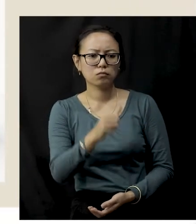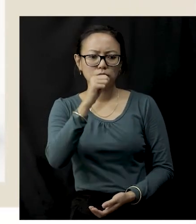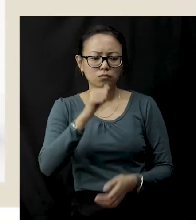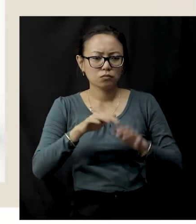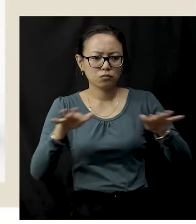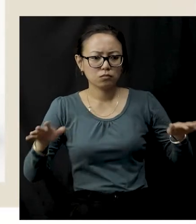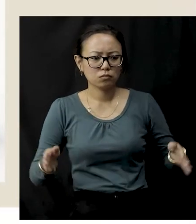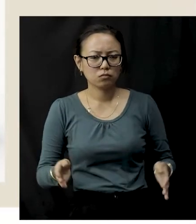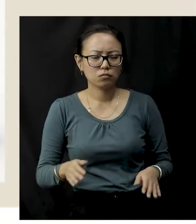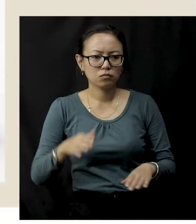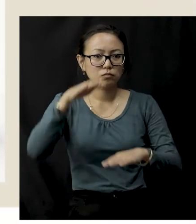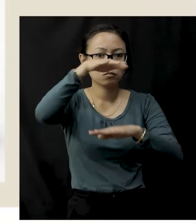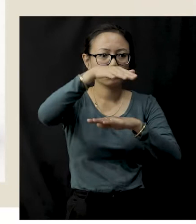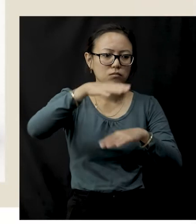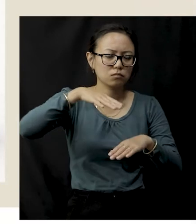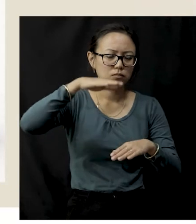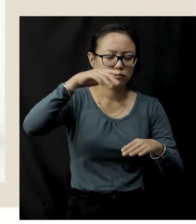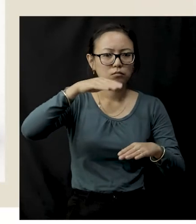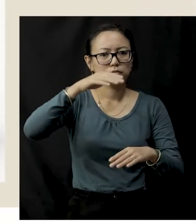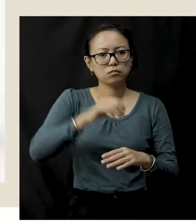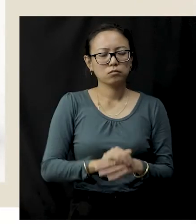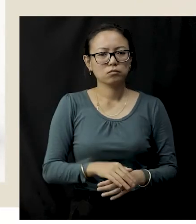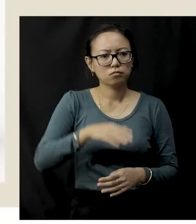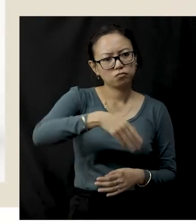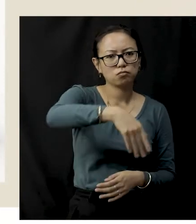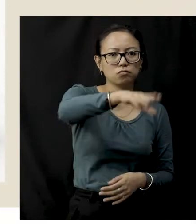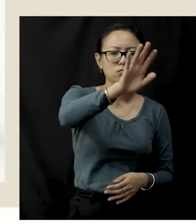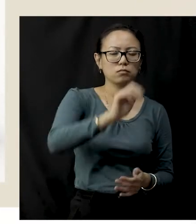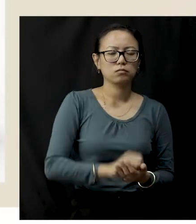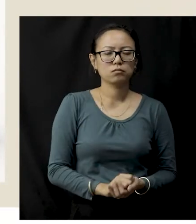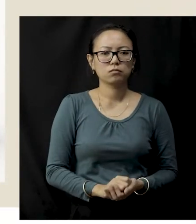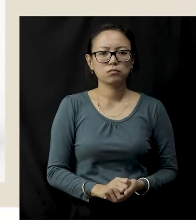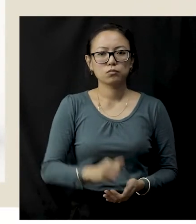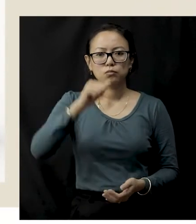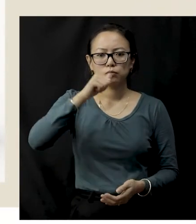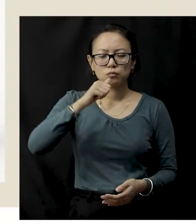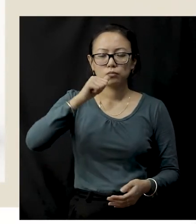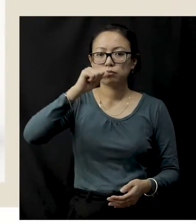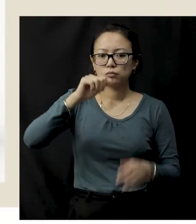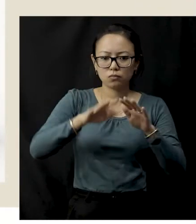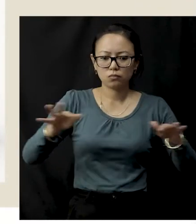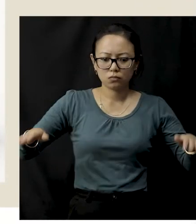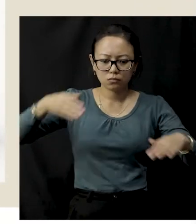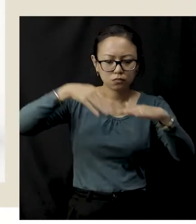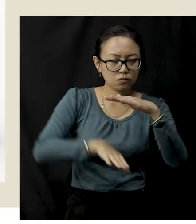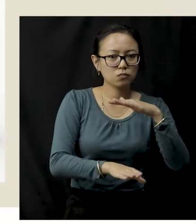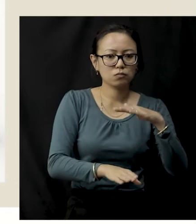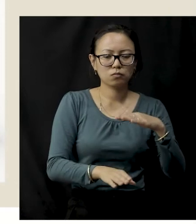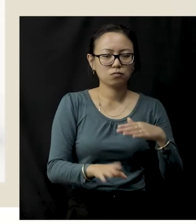water. Floating means it wasn't going down, it was just at the level of water, at the top of the water,